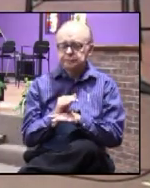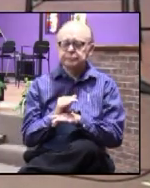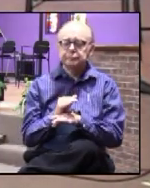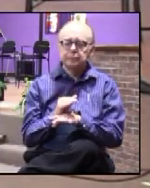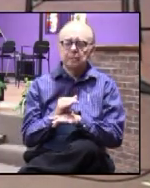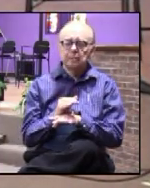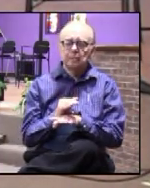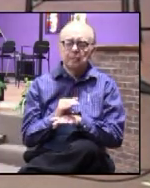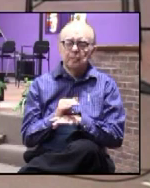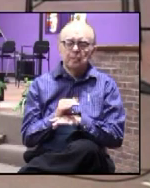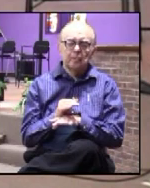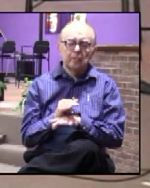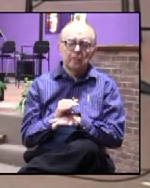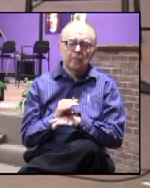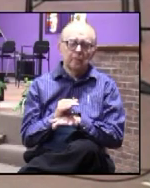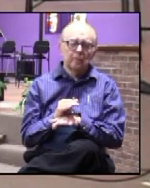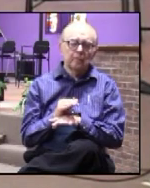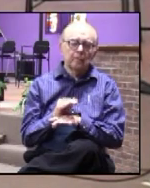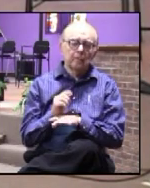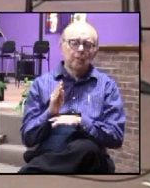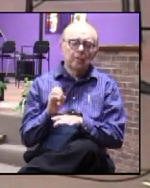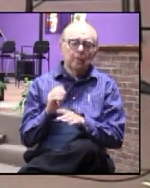and Brother Jonathan, who,